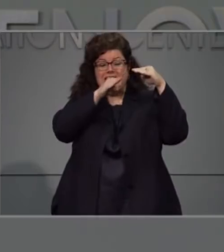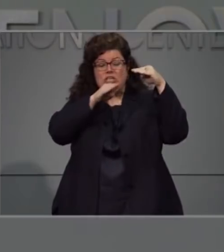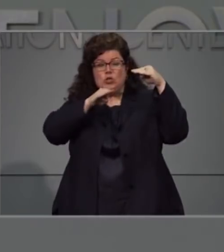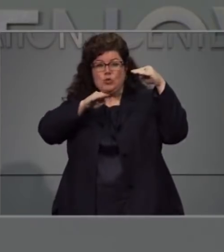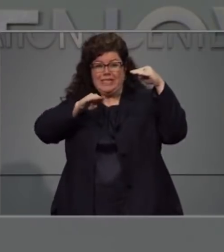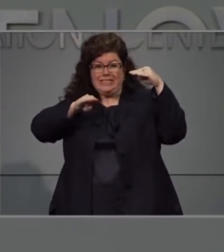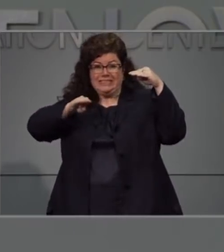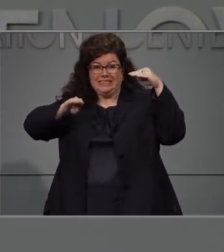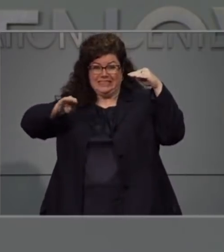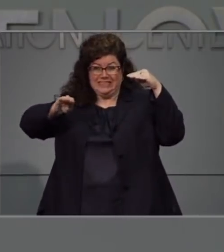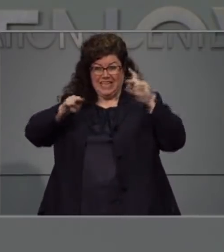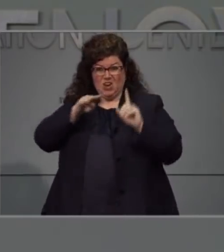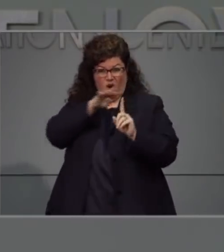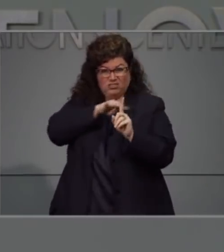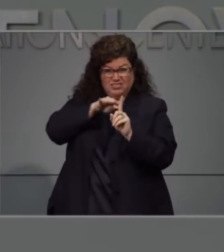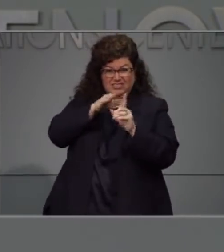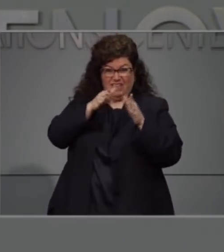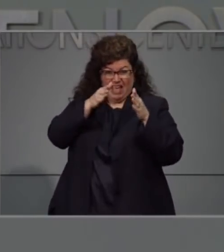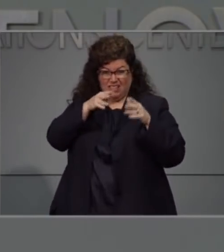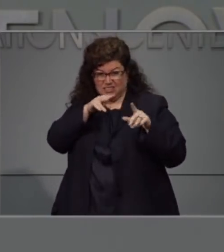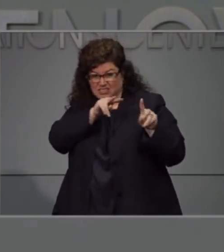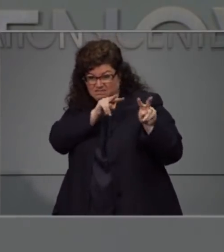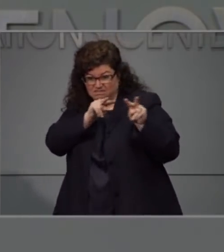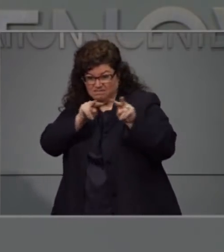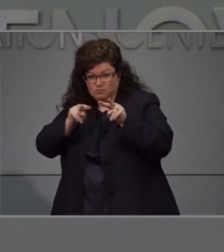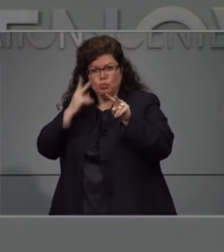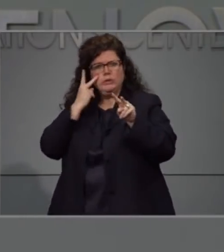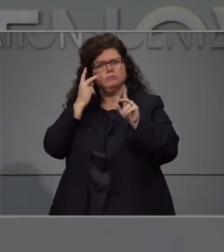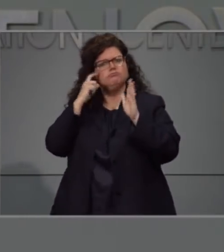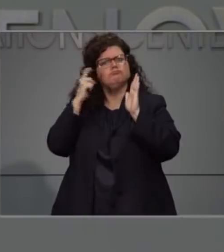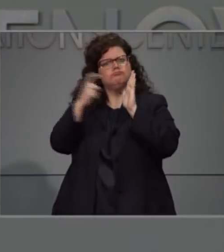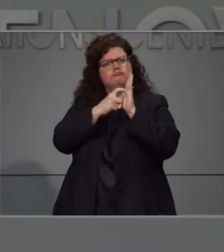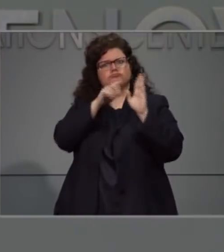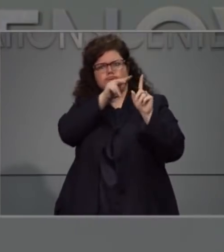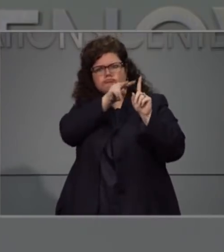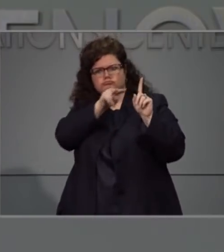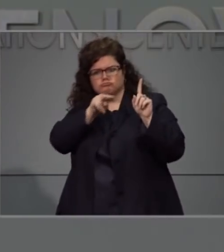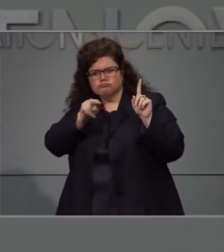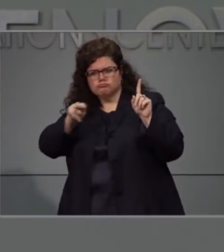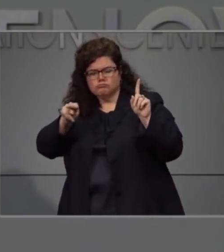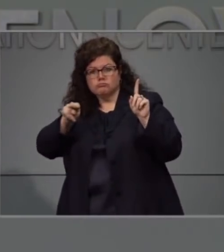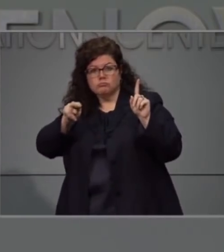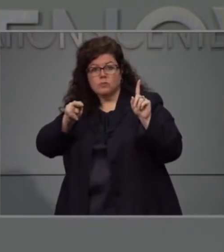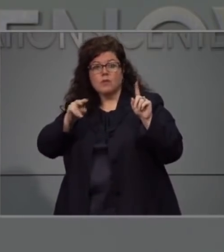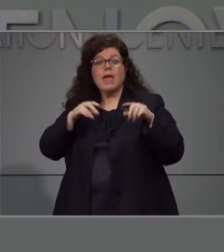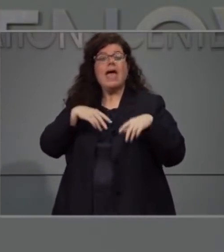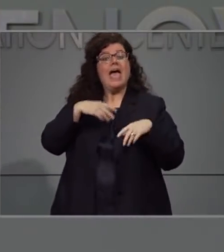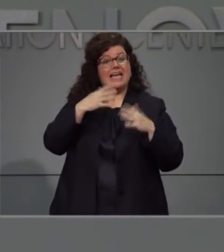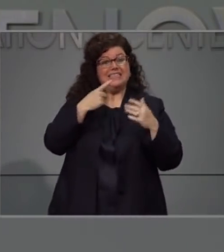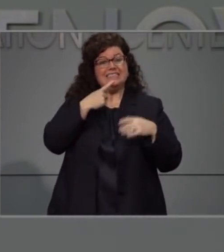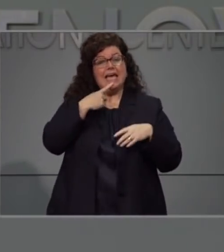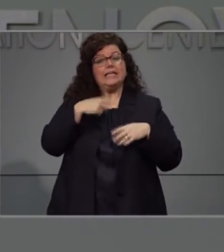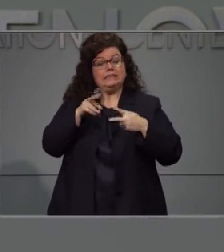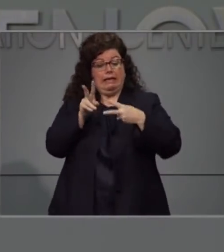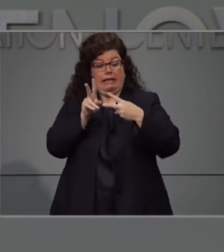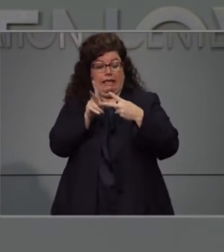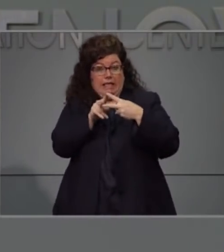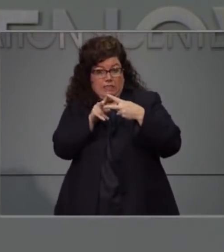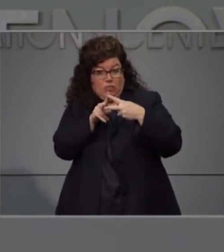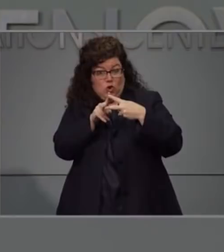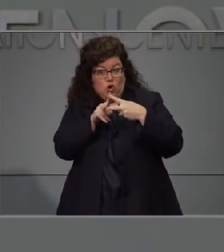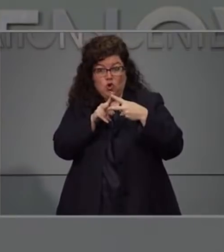surveillance trends. As I went through today, we see that decline. It also says it wants to see either a decrease in